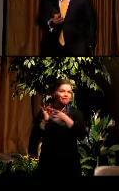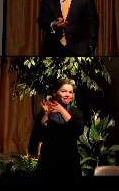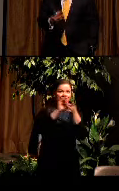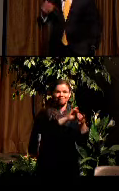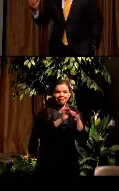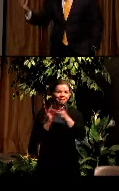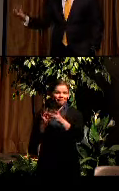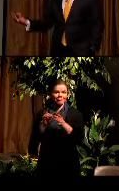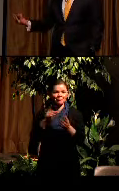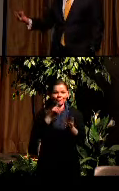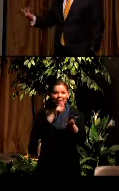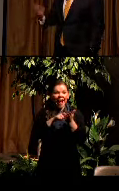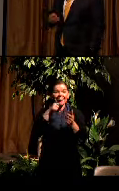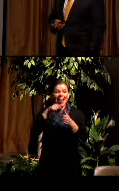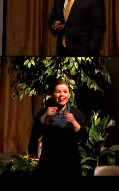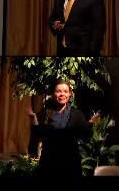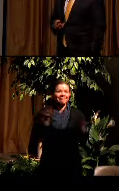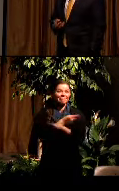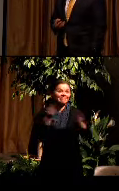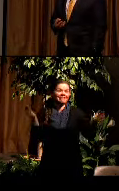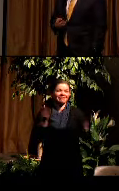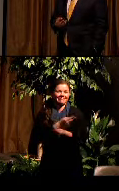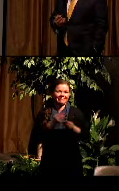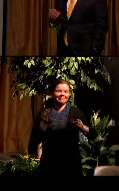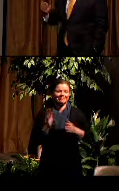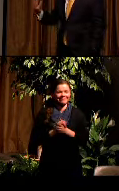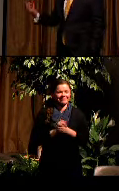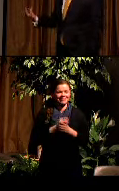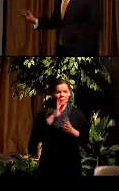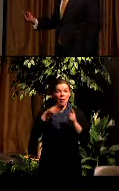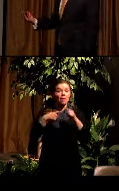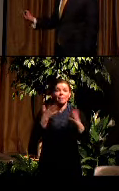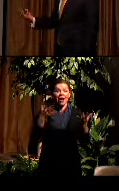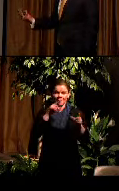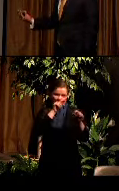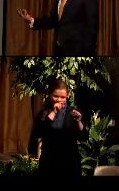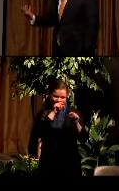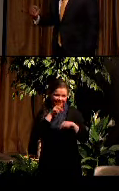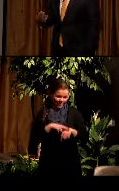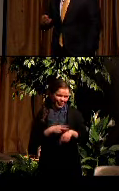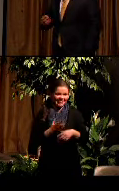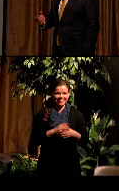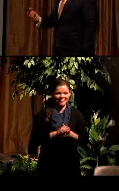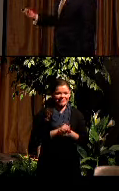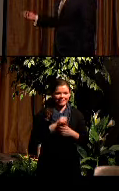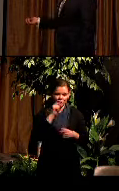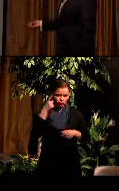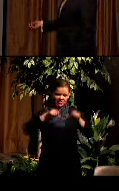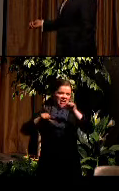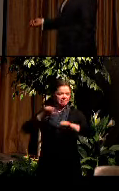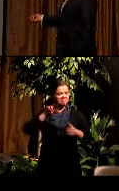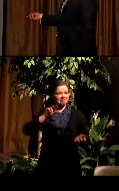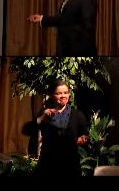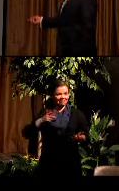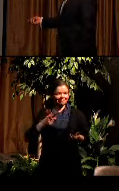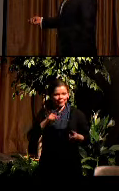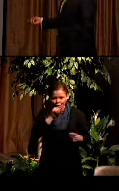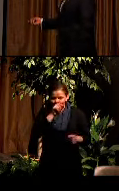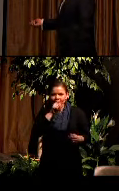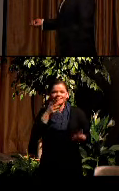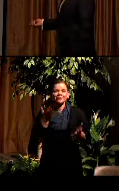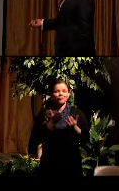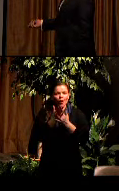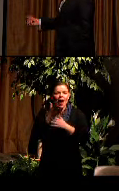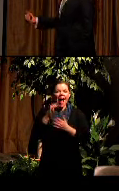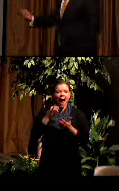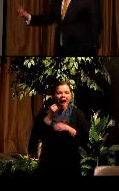pals, and they talk about birds, and not just about the science, but they talk about birds through art, through music, through all sorts of means. They share artwork